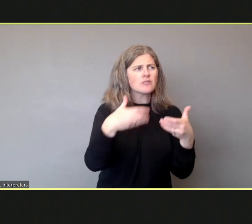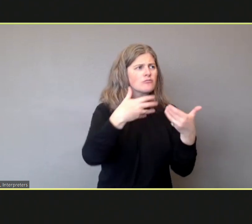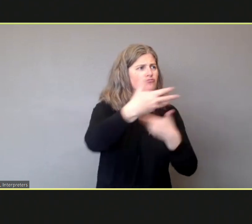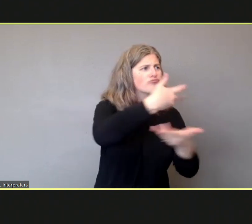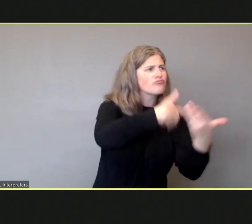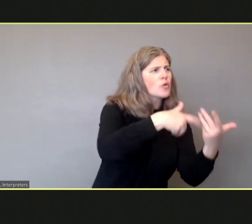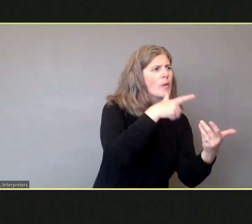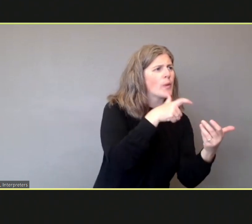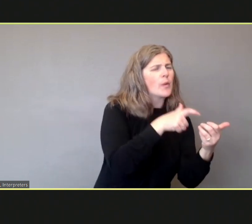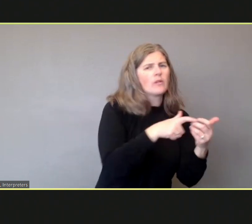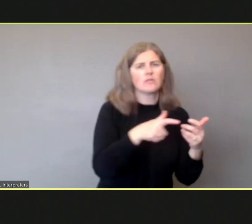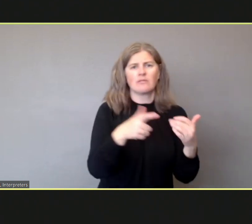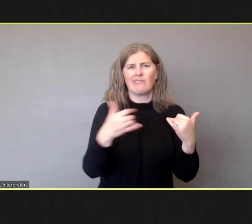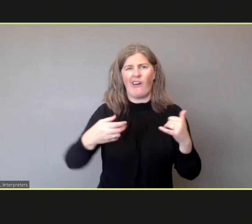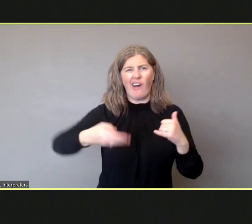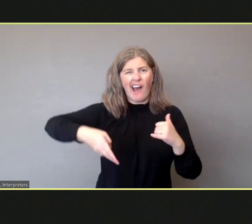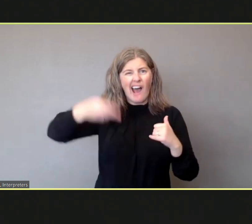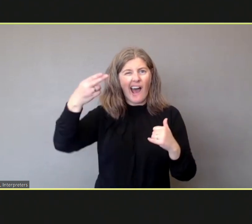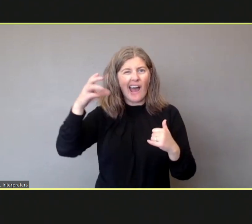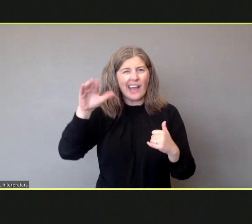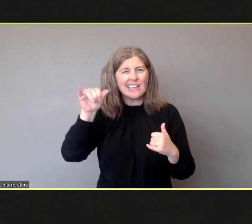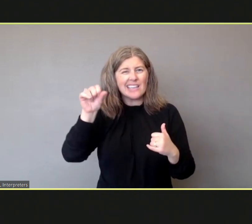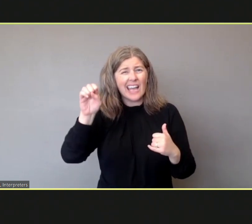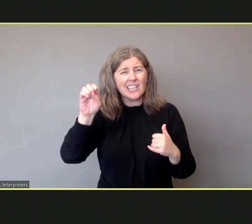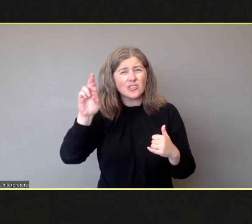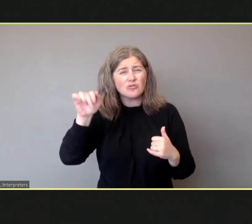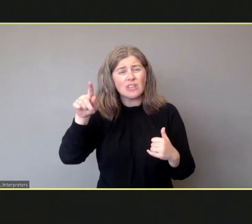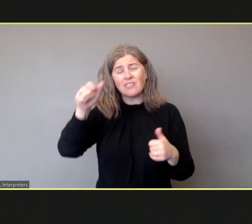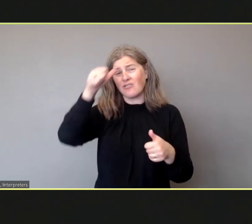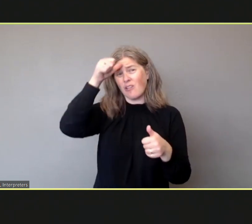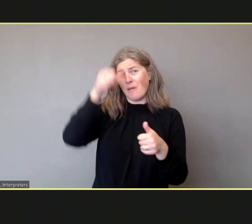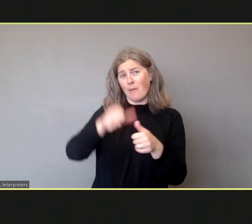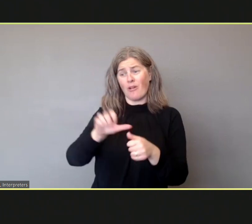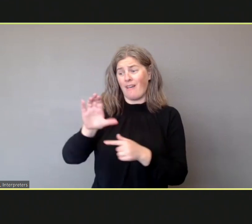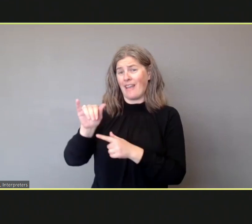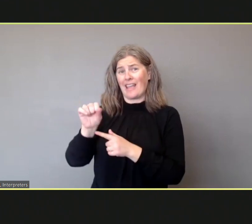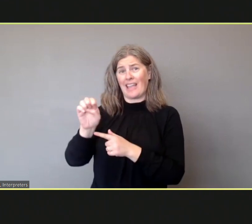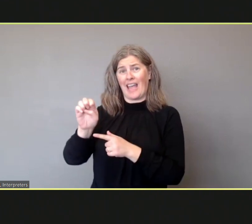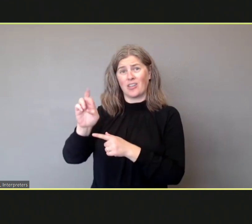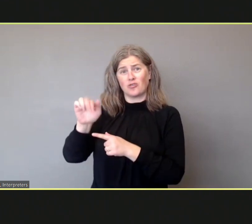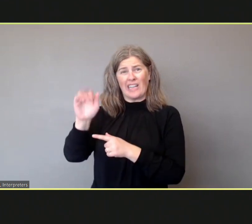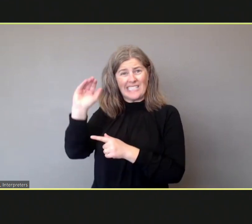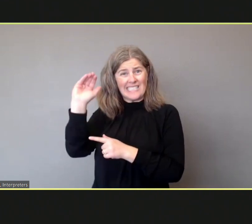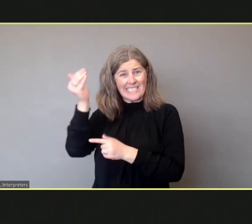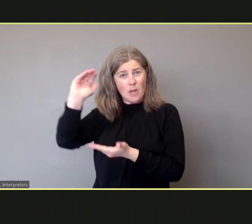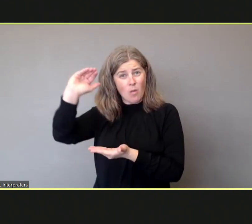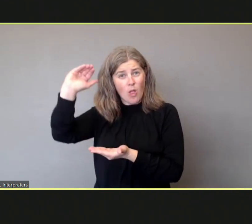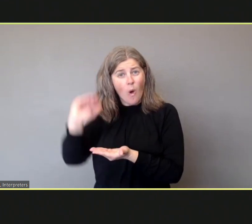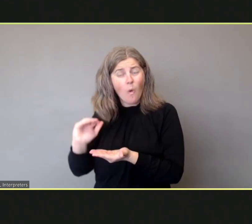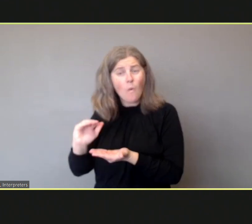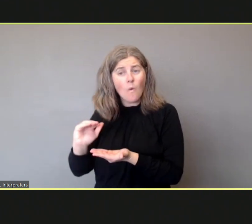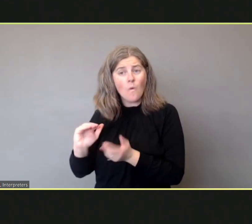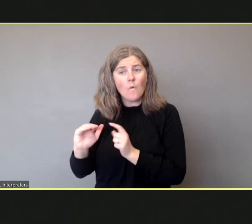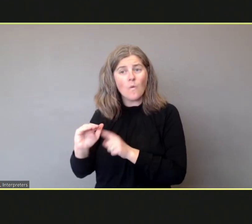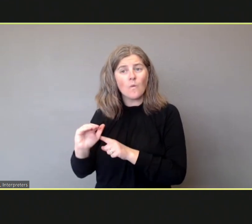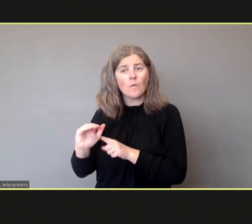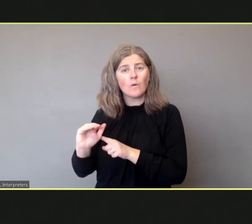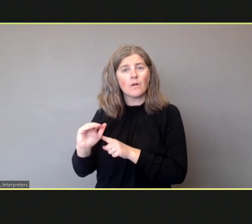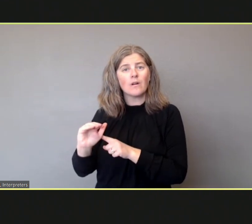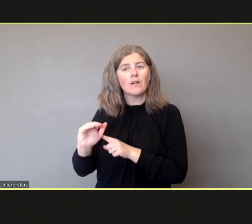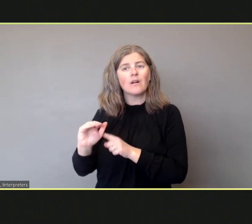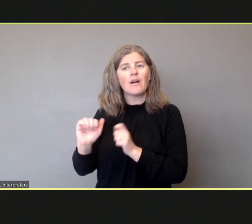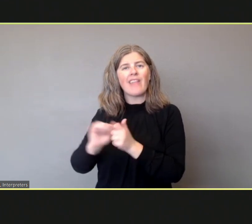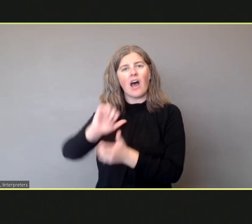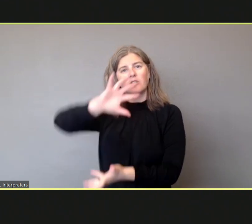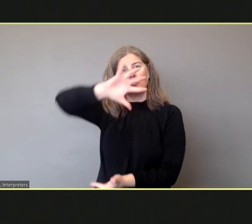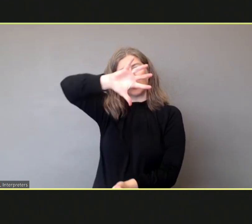with this very high case rate. And remember, the case rates we're reporting seem low, but that's only because they're a fraction of the total number